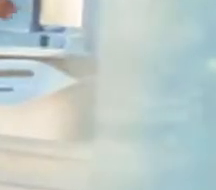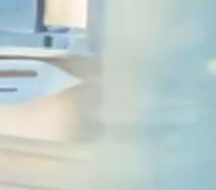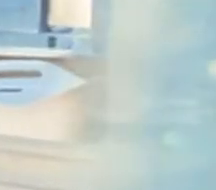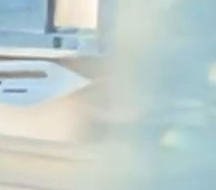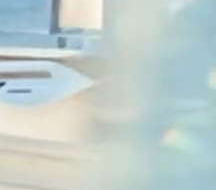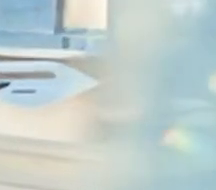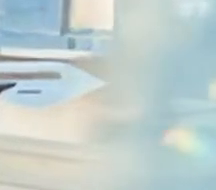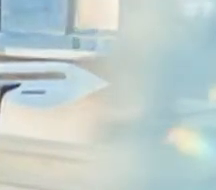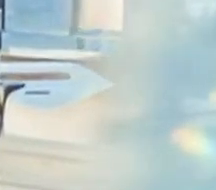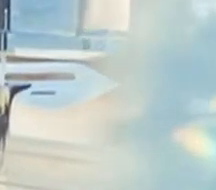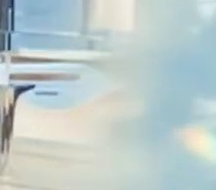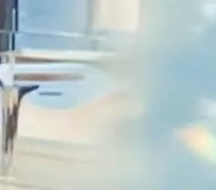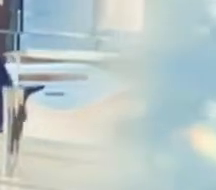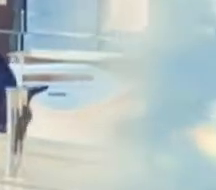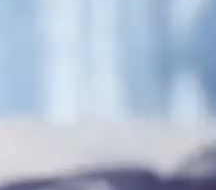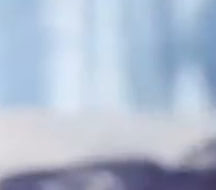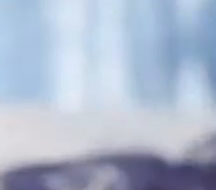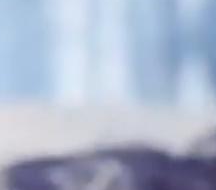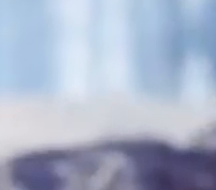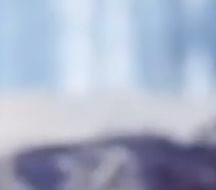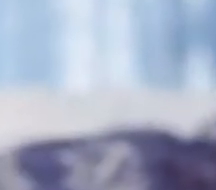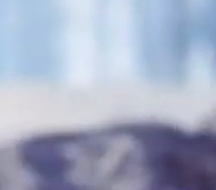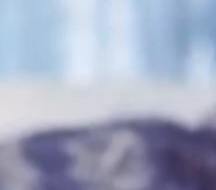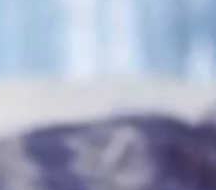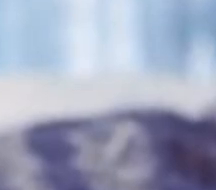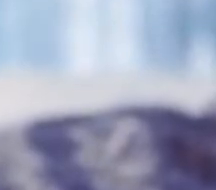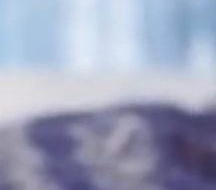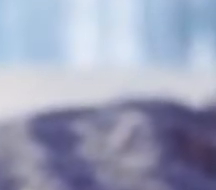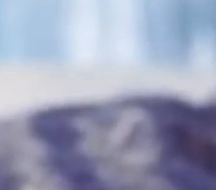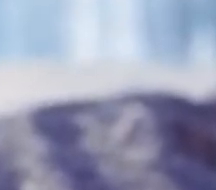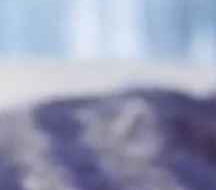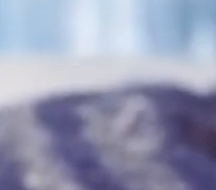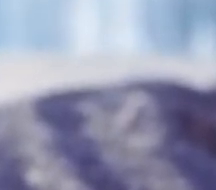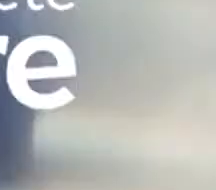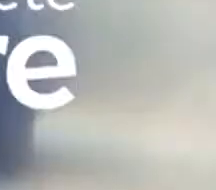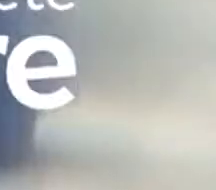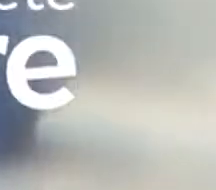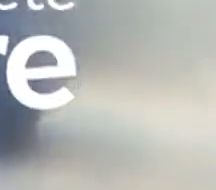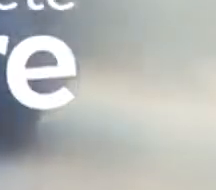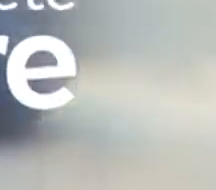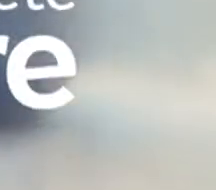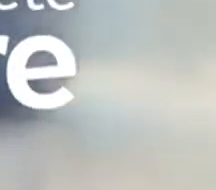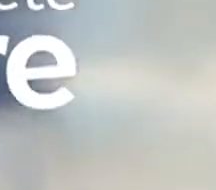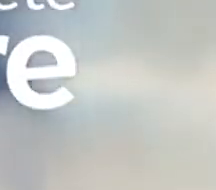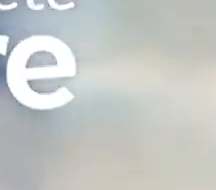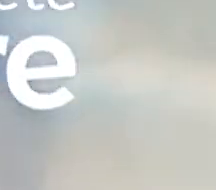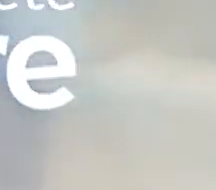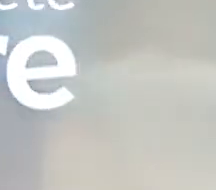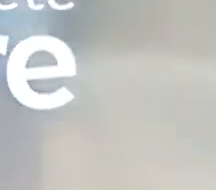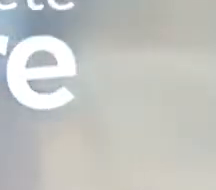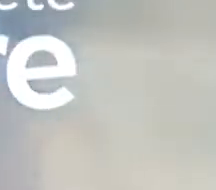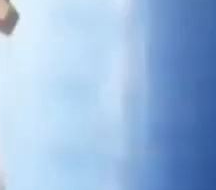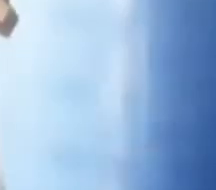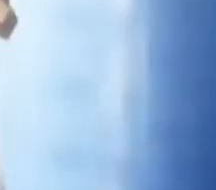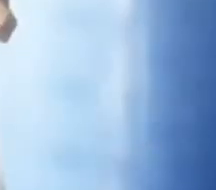Show off your best skin with Nivea Nourishing Cocoa Body Lotion, now with 5-in-1 Complete Care.